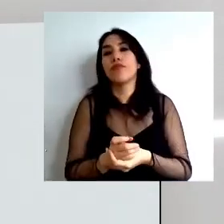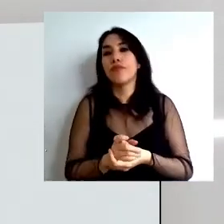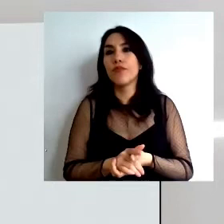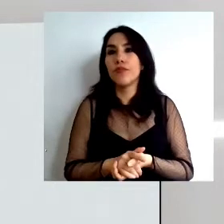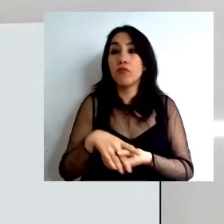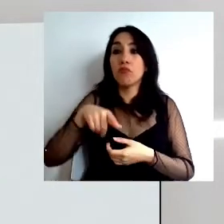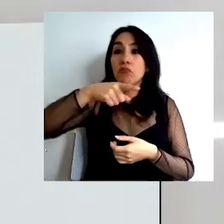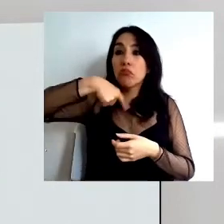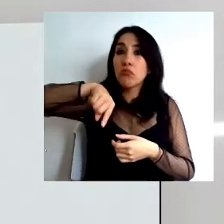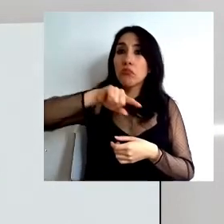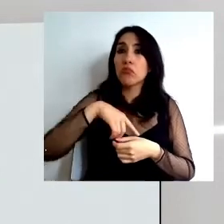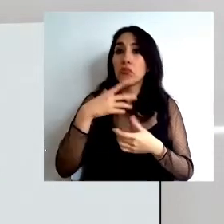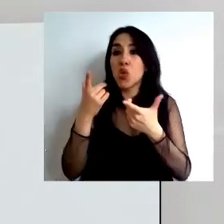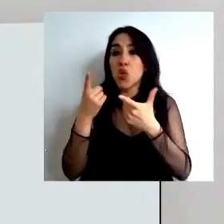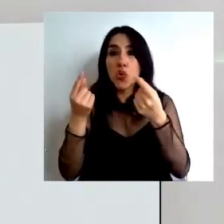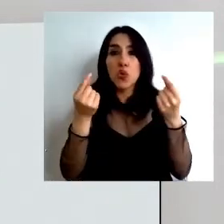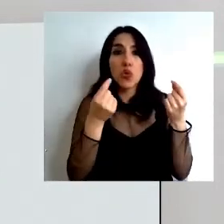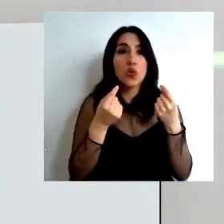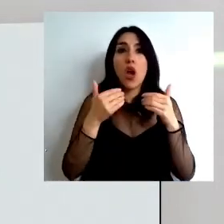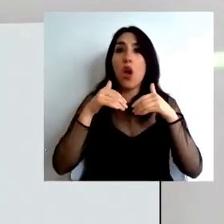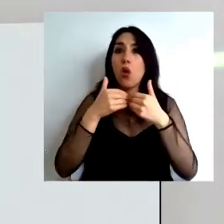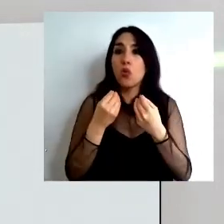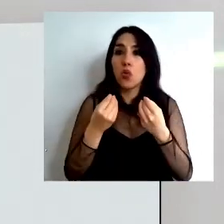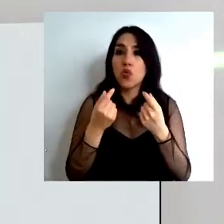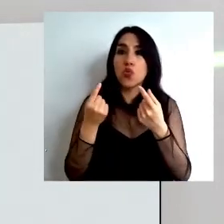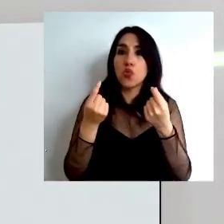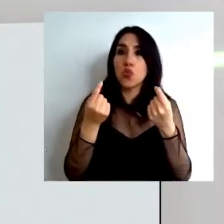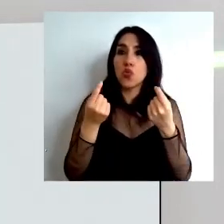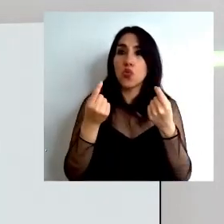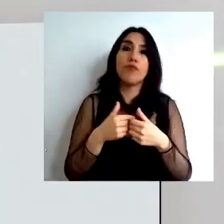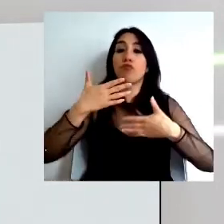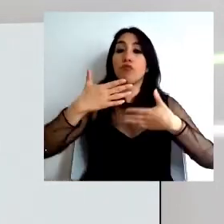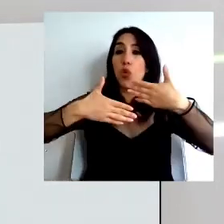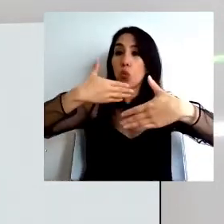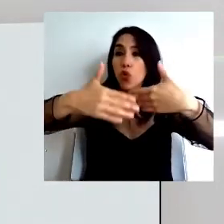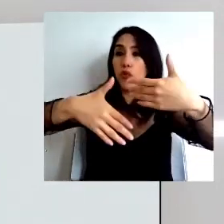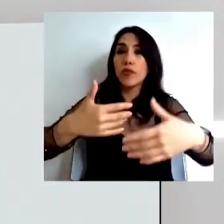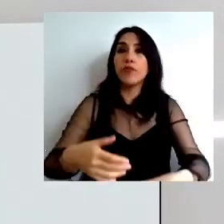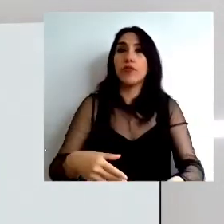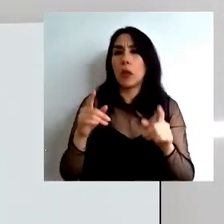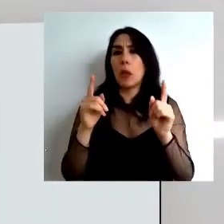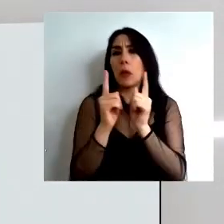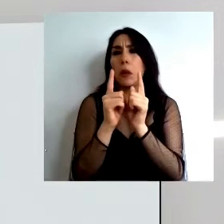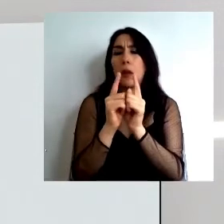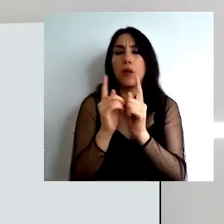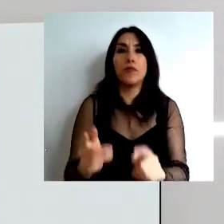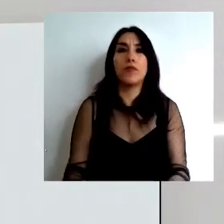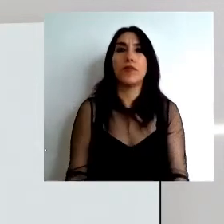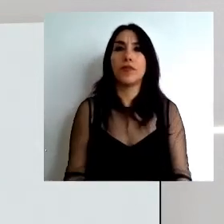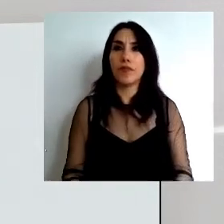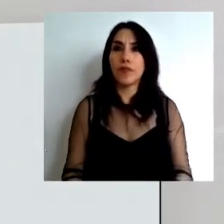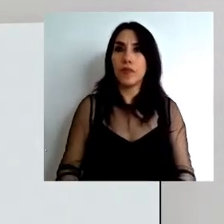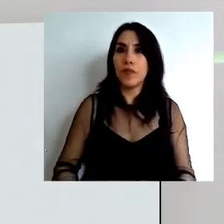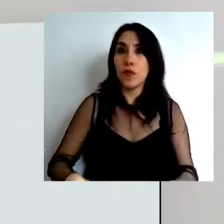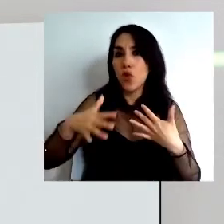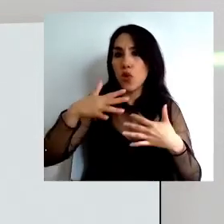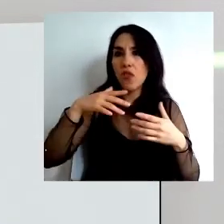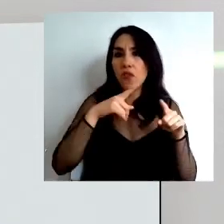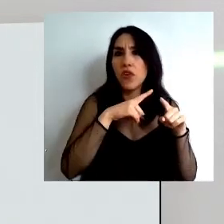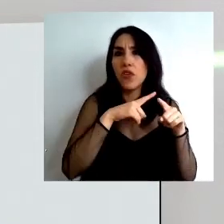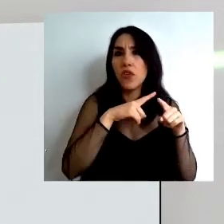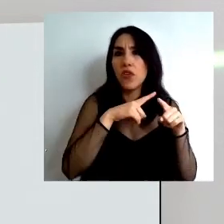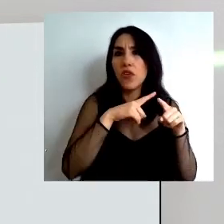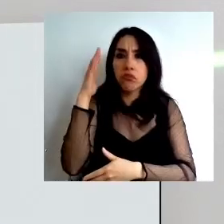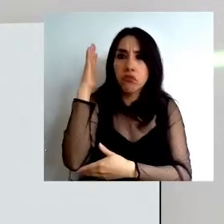our clients, so for them, or we train them how to do it by themselves, or we support them with digital